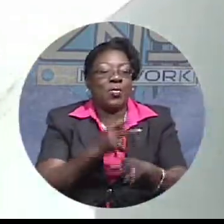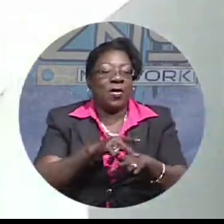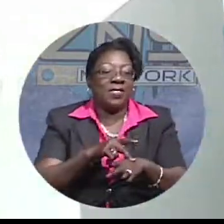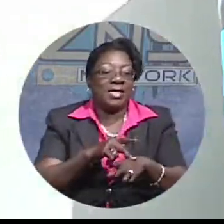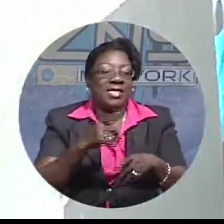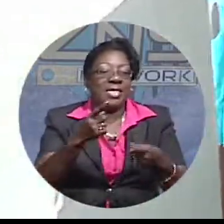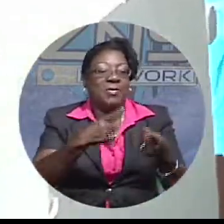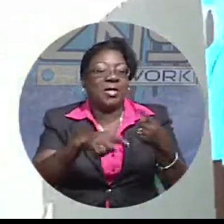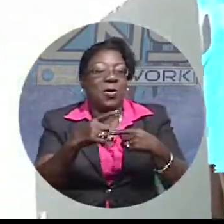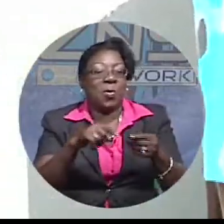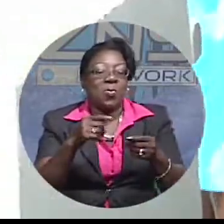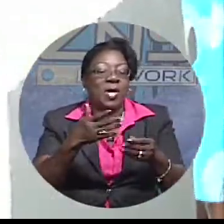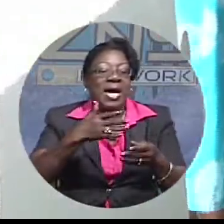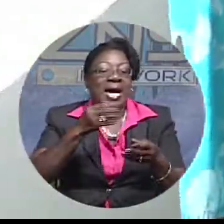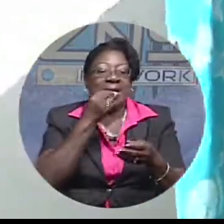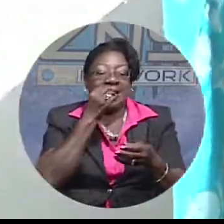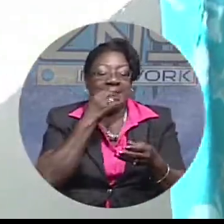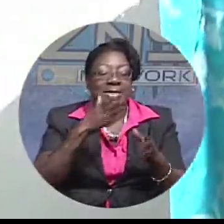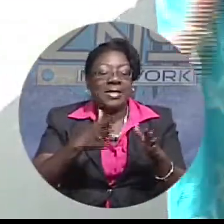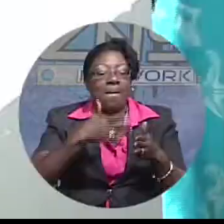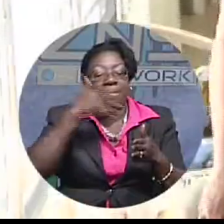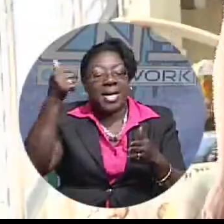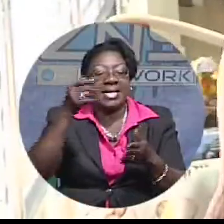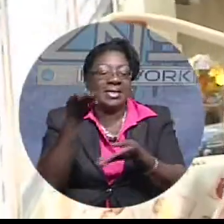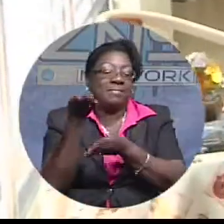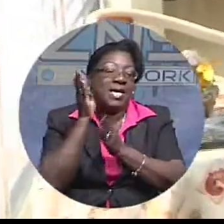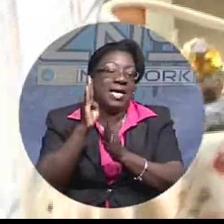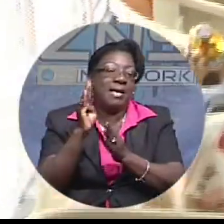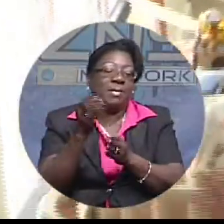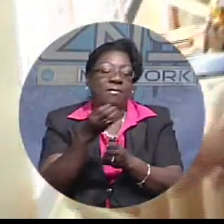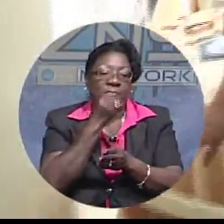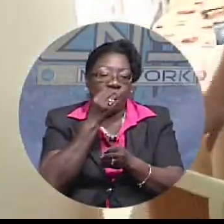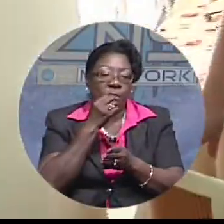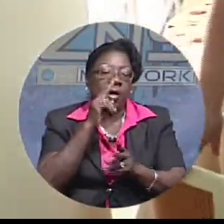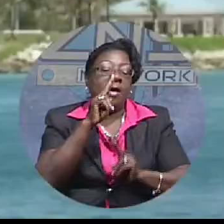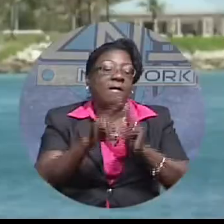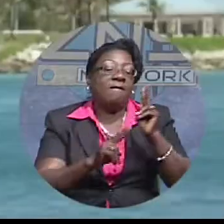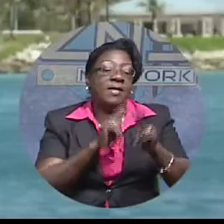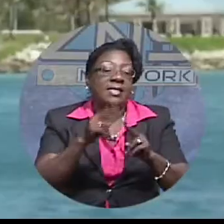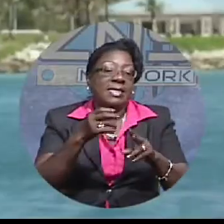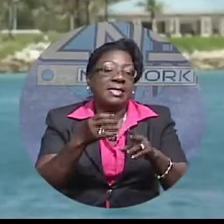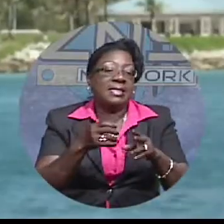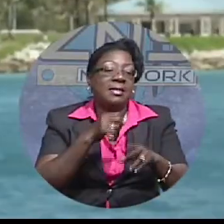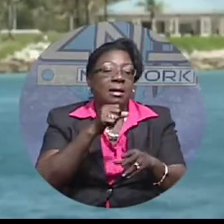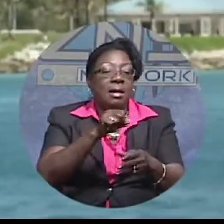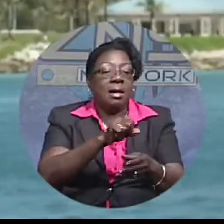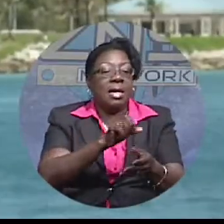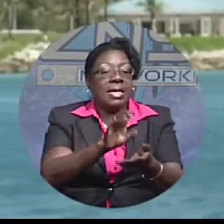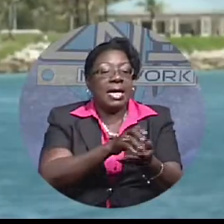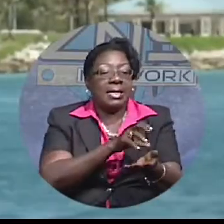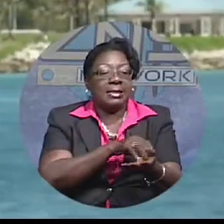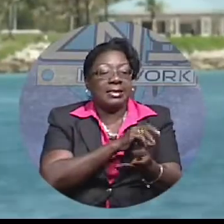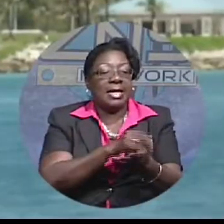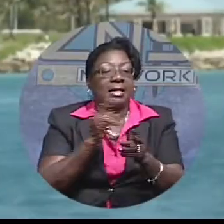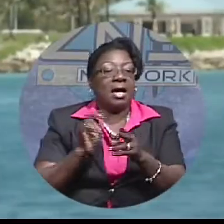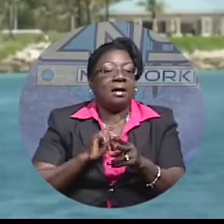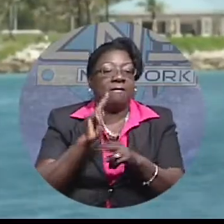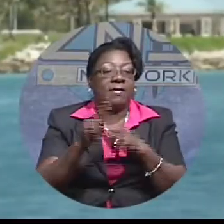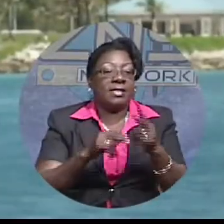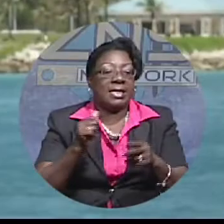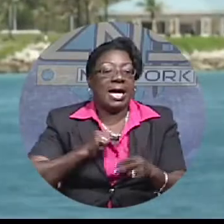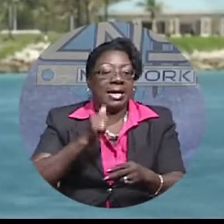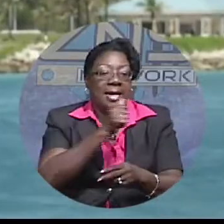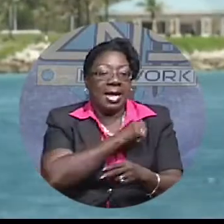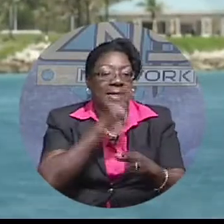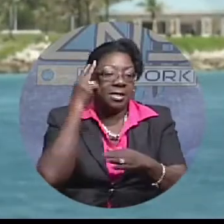the finest in Bahamian cuisine, visit the Cancer Society, as well as the Atlantis Resort. I'm Carla Palmer for